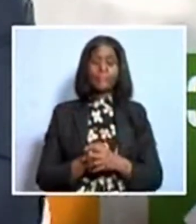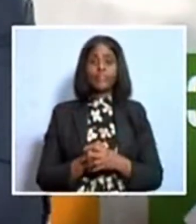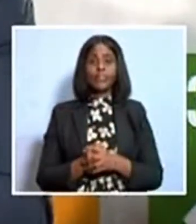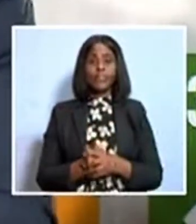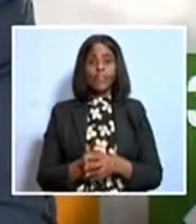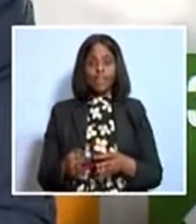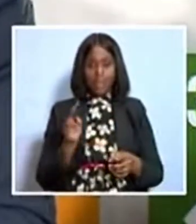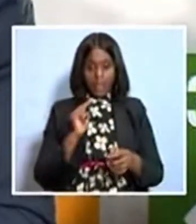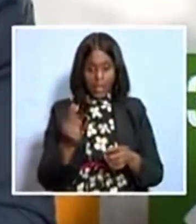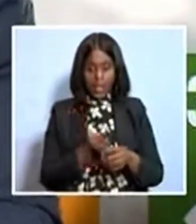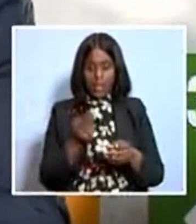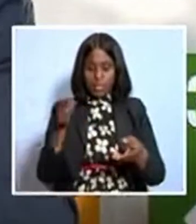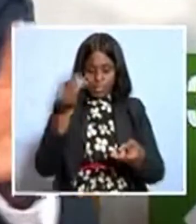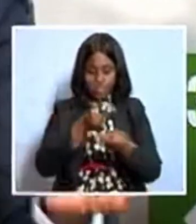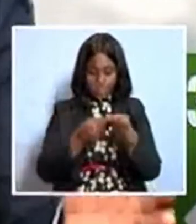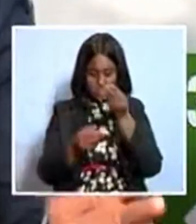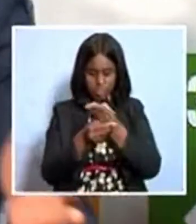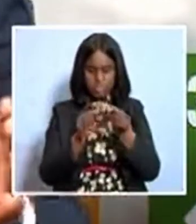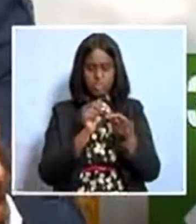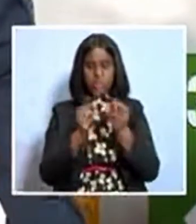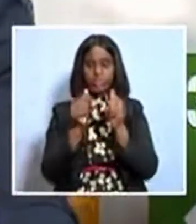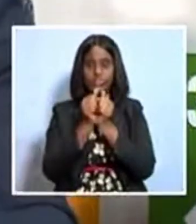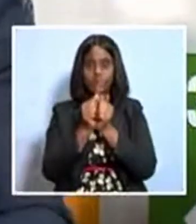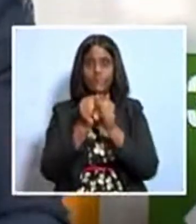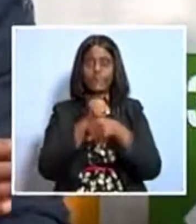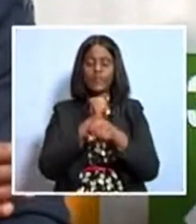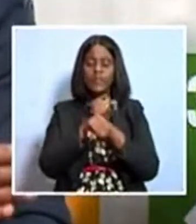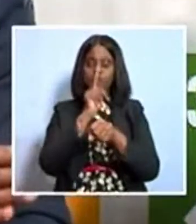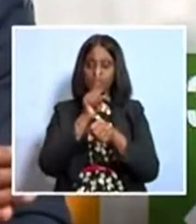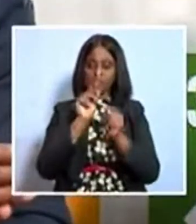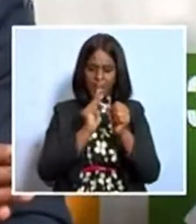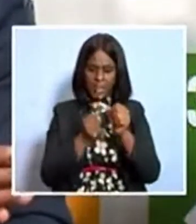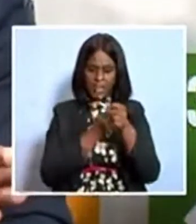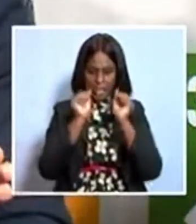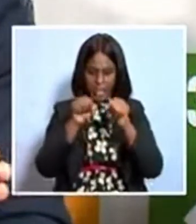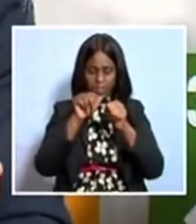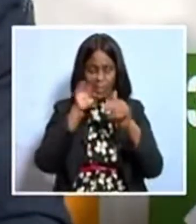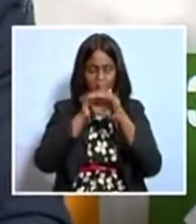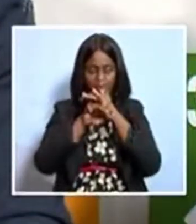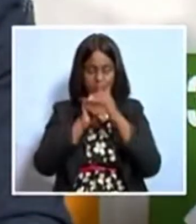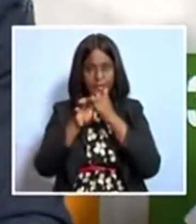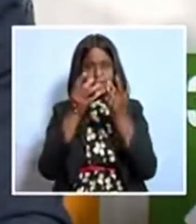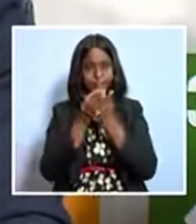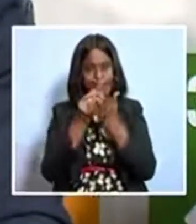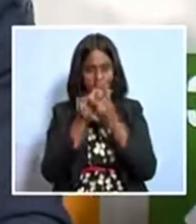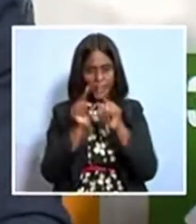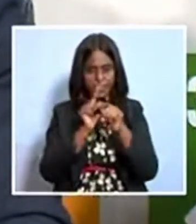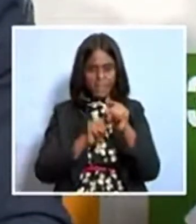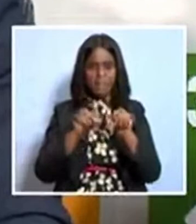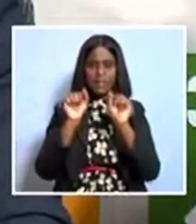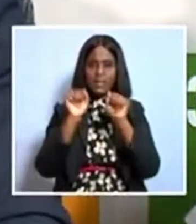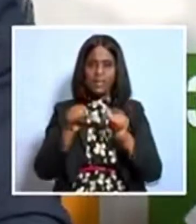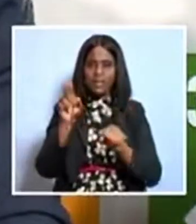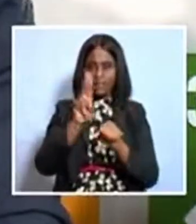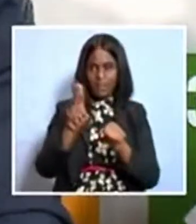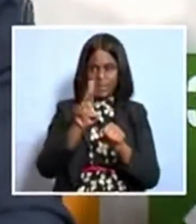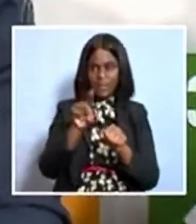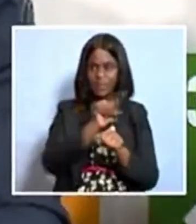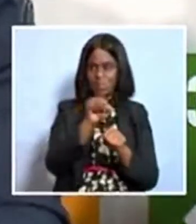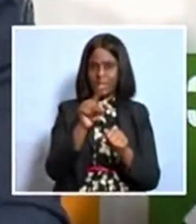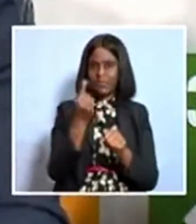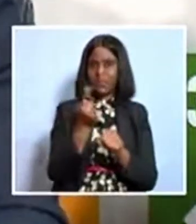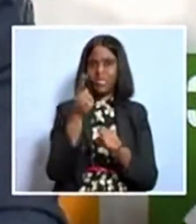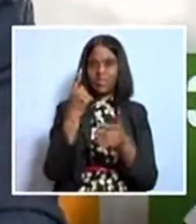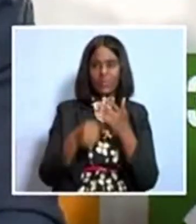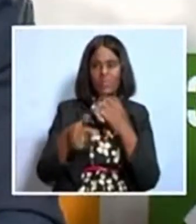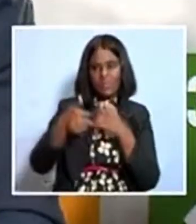while we put this together, we want to ensure that they're able to access the finances and be able to use them to grow. So basically, that